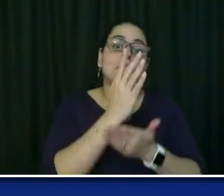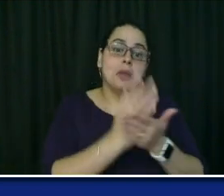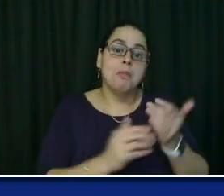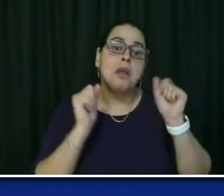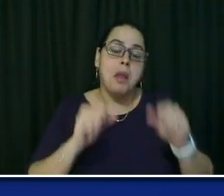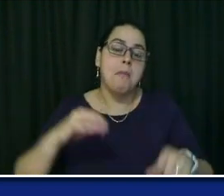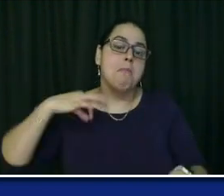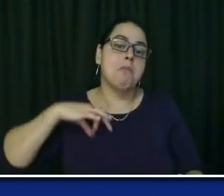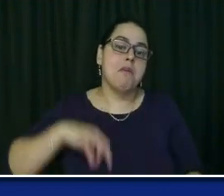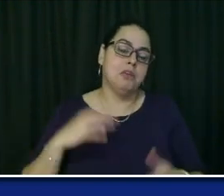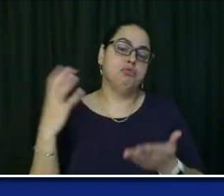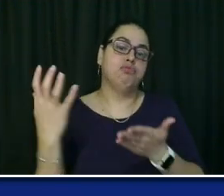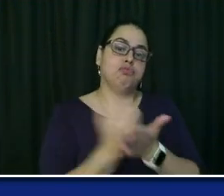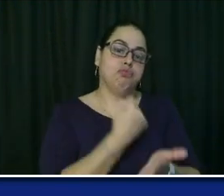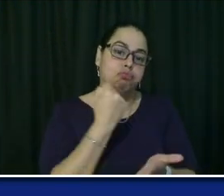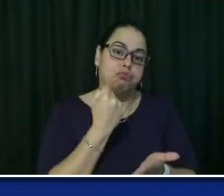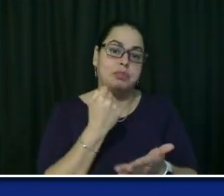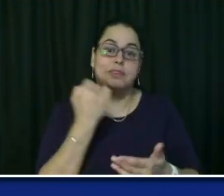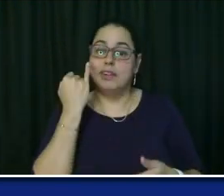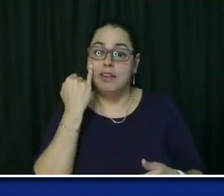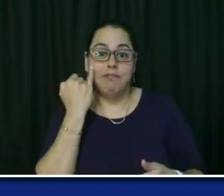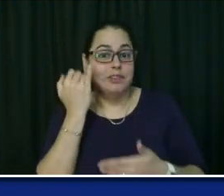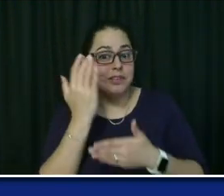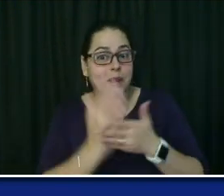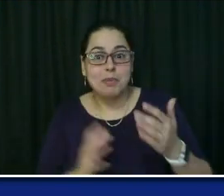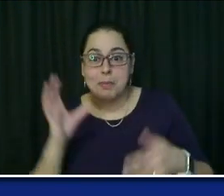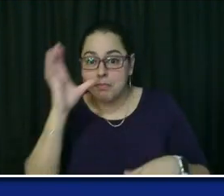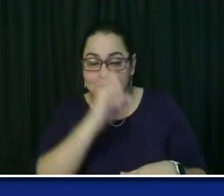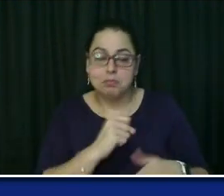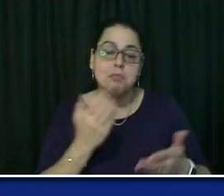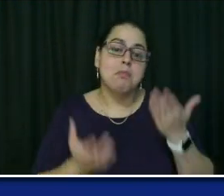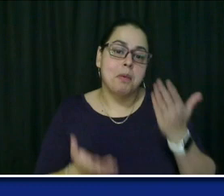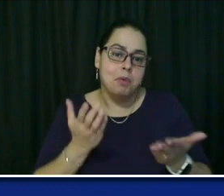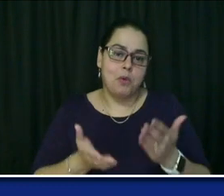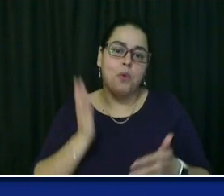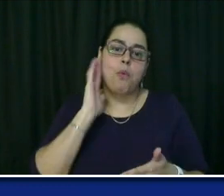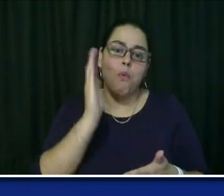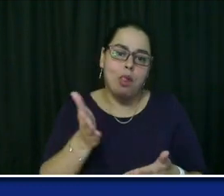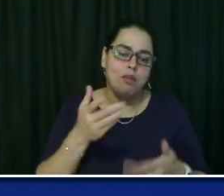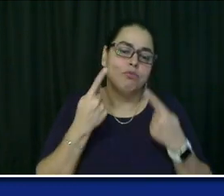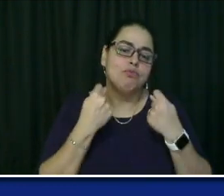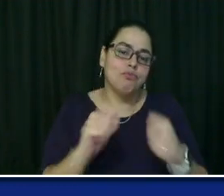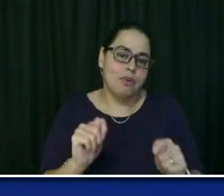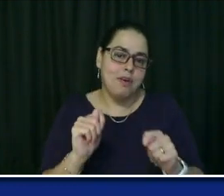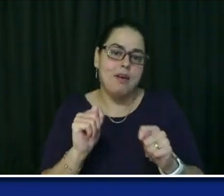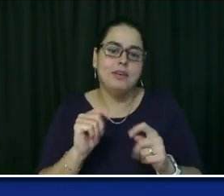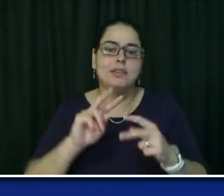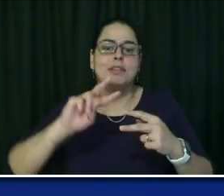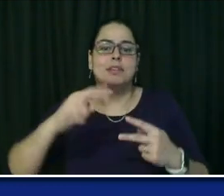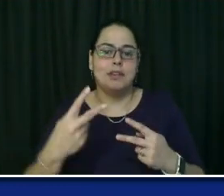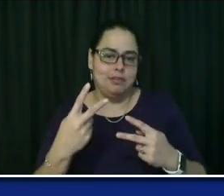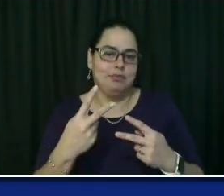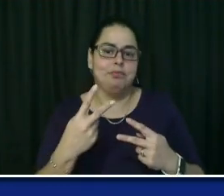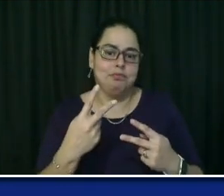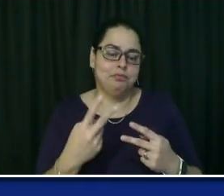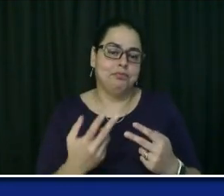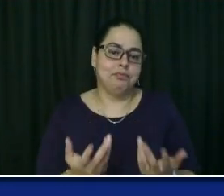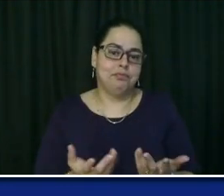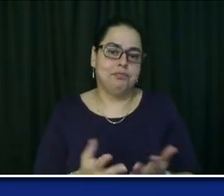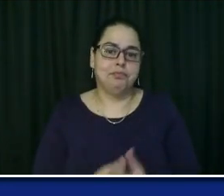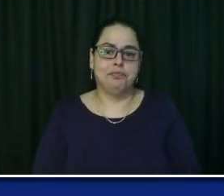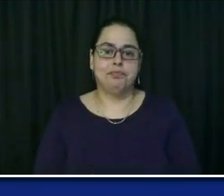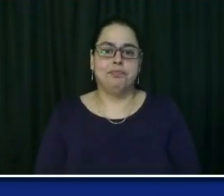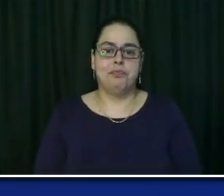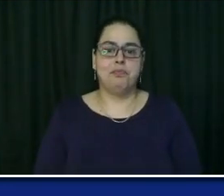look to see if there can be a second cycle and assist some of those businesses that way. If you want more information on that program, Westchester Catalyst